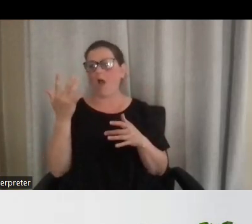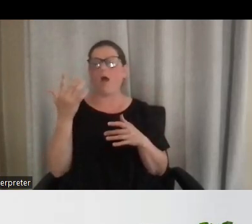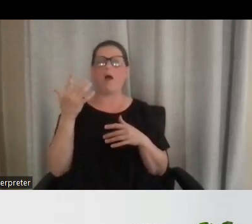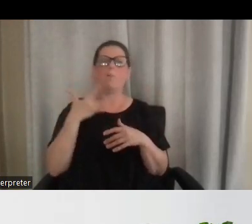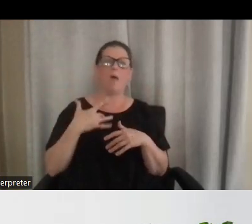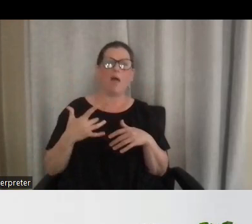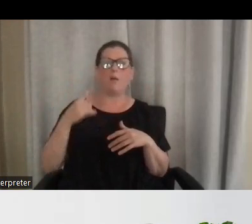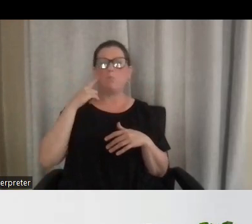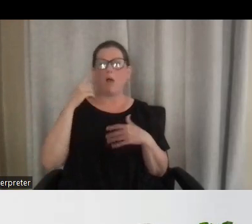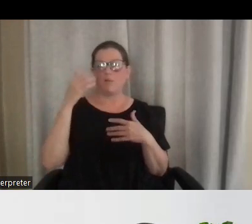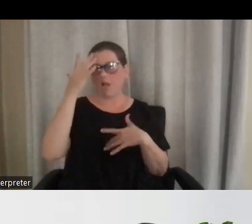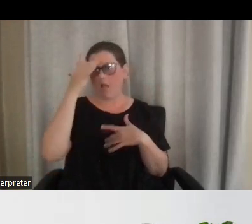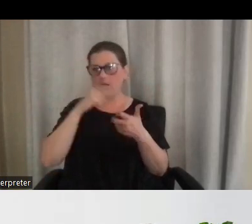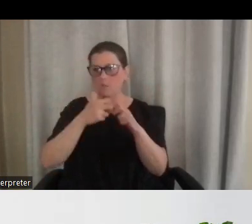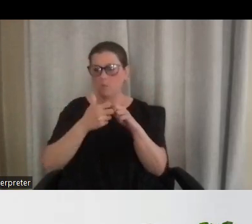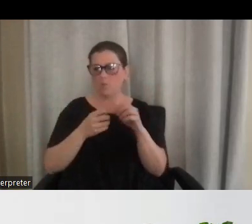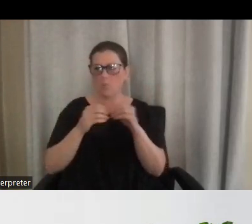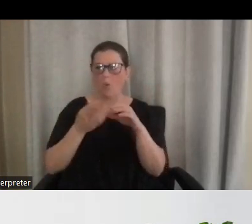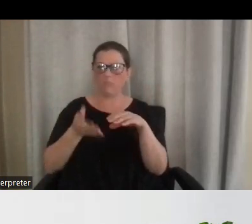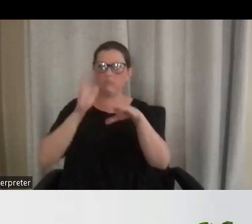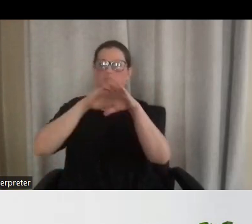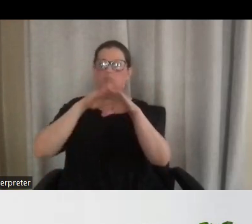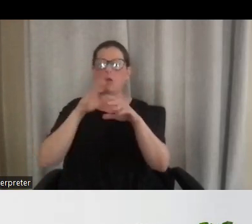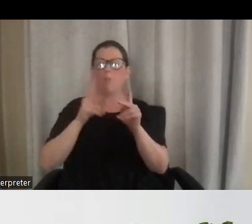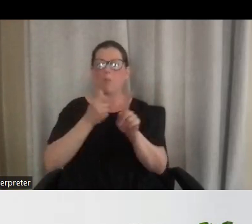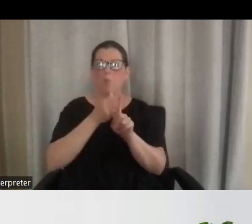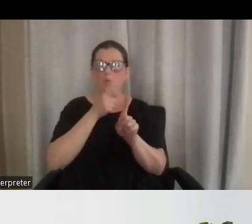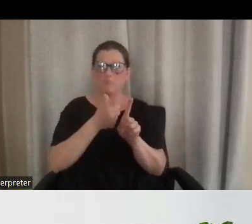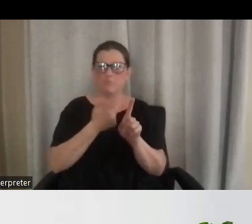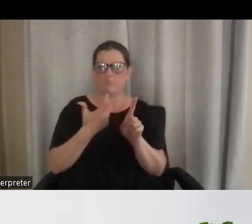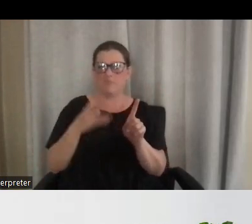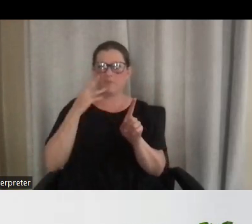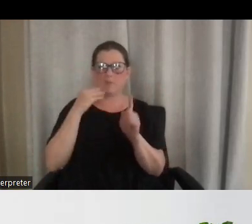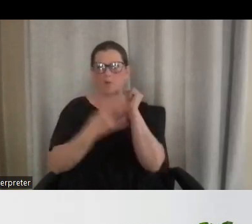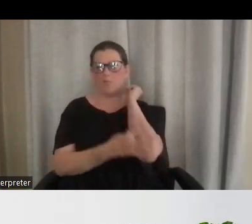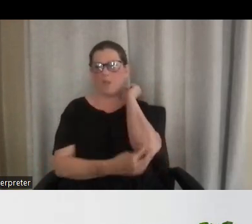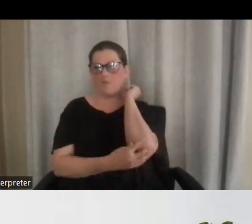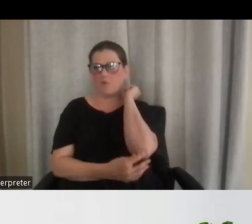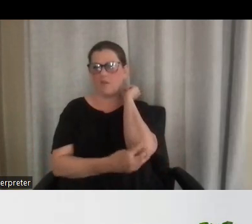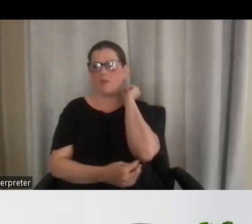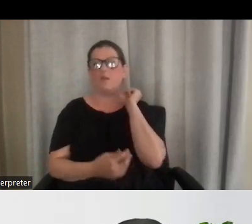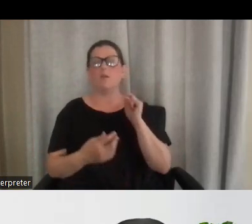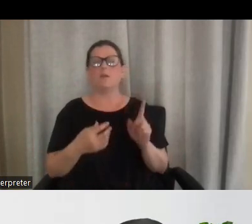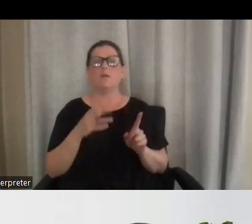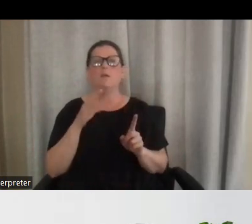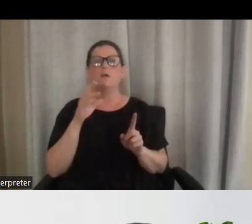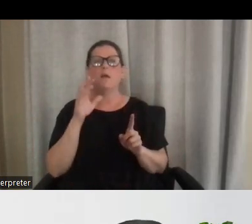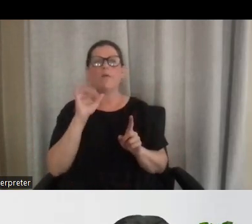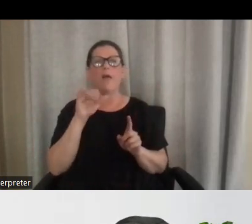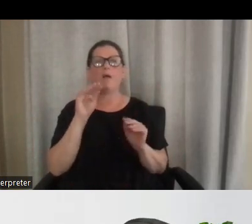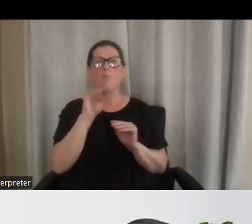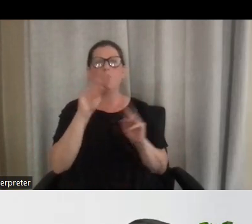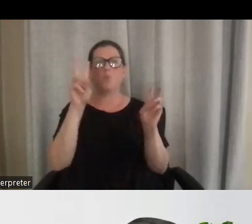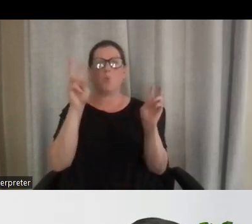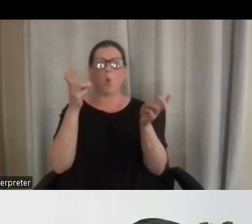health conditions for those who are experiencing poverty. And I put this quote at the beginning of this slide because I think it's